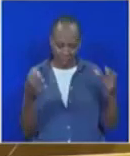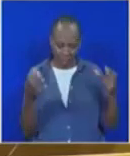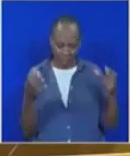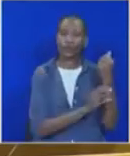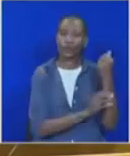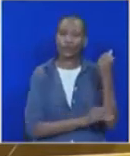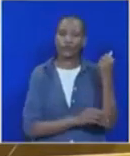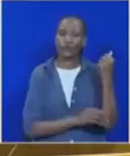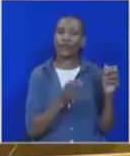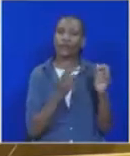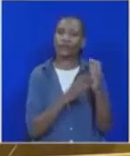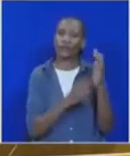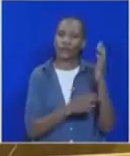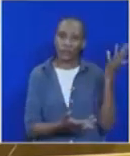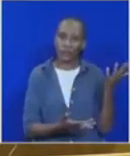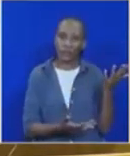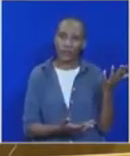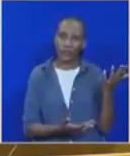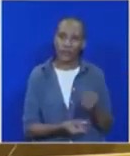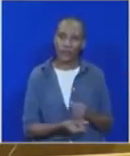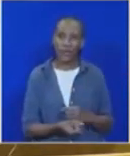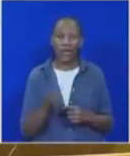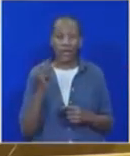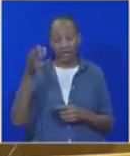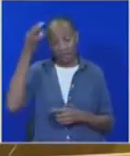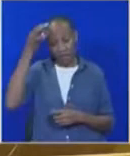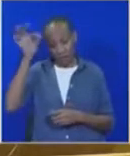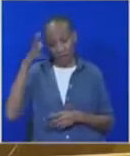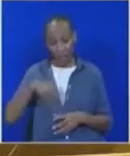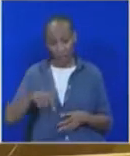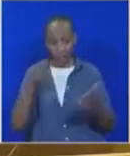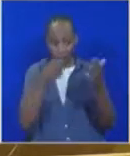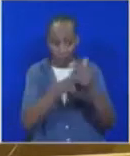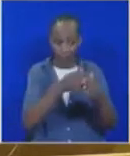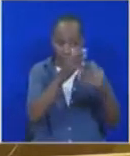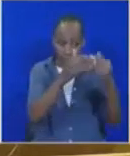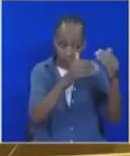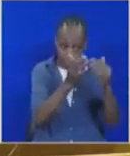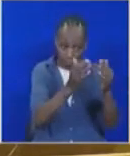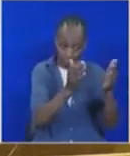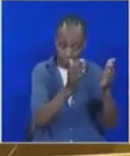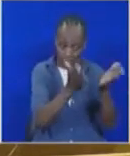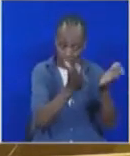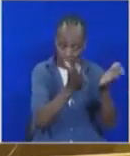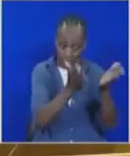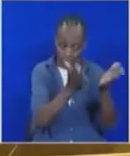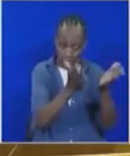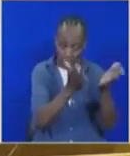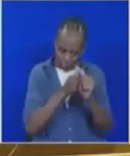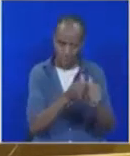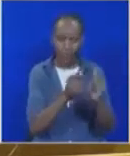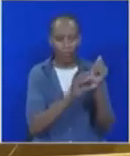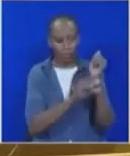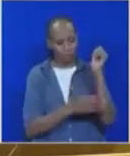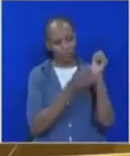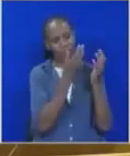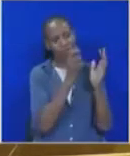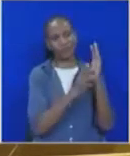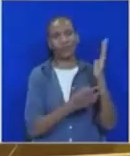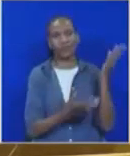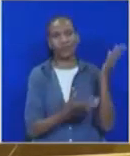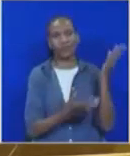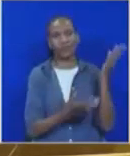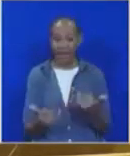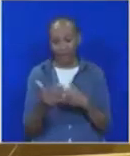should be no arbitrariness when the state exercises its expropriating powers. For nearly 20 years now, honourable